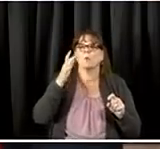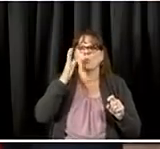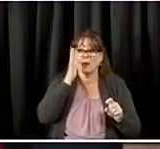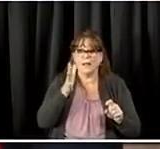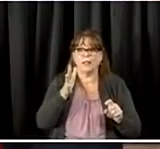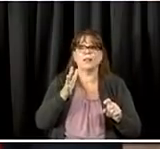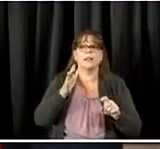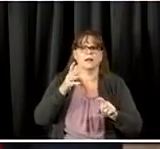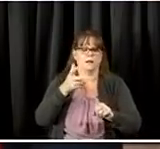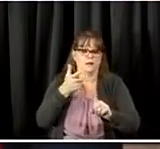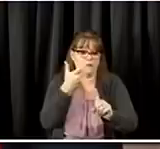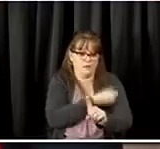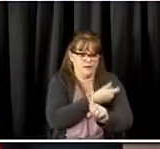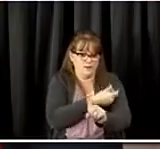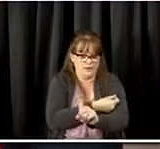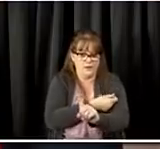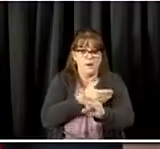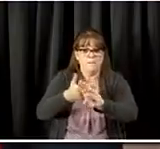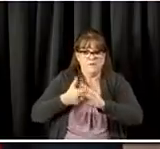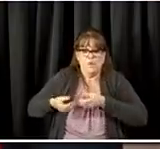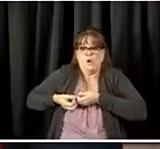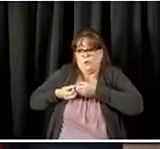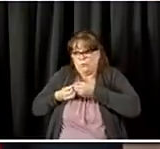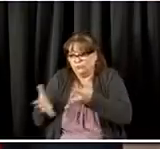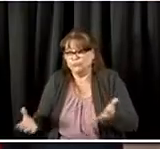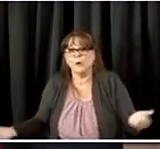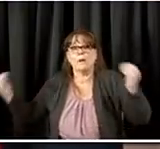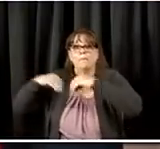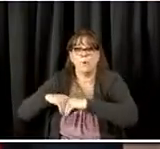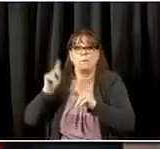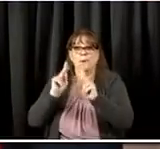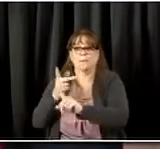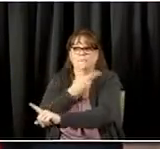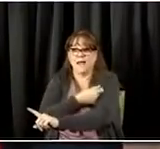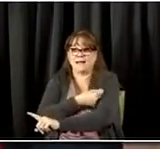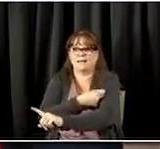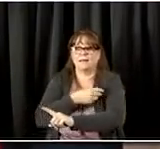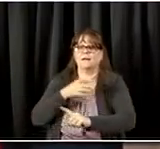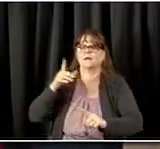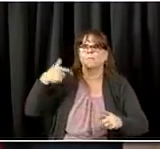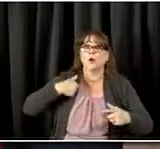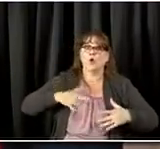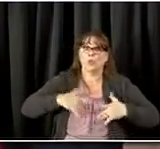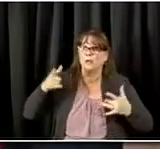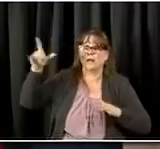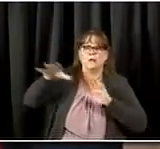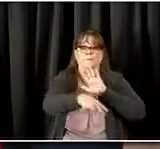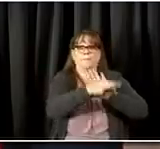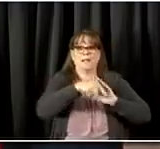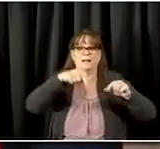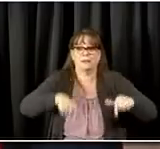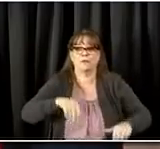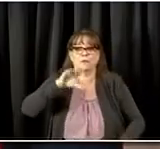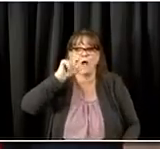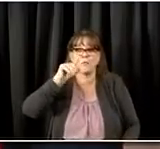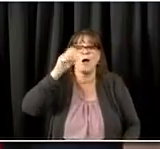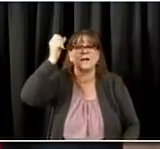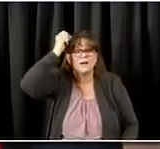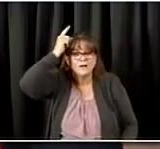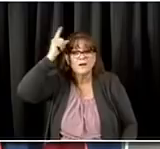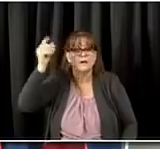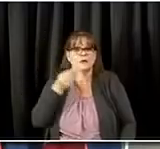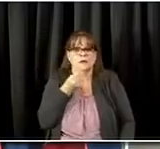excited, increased preparation. We're excited to be selected as one of just a small number of states to actually have this pilot